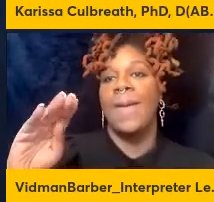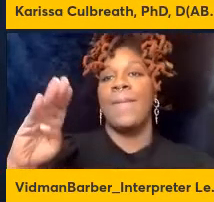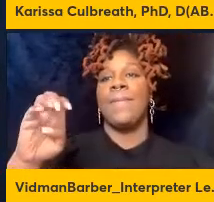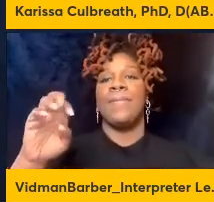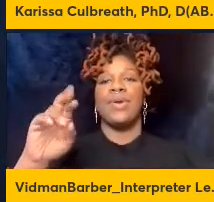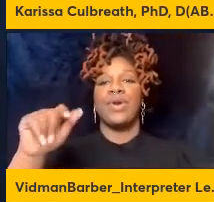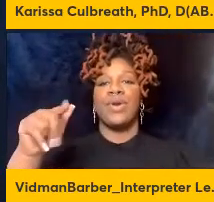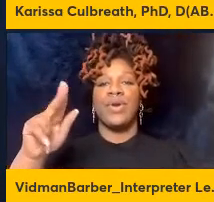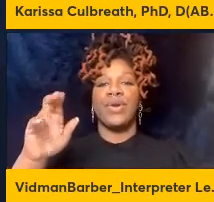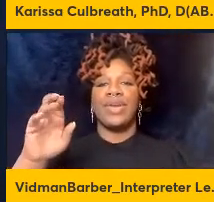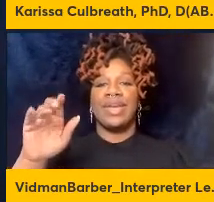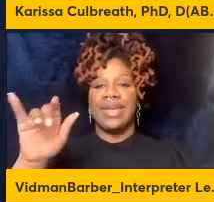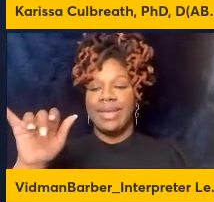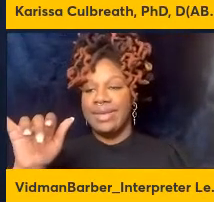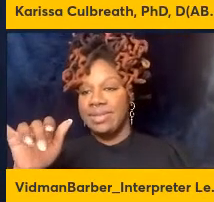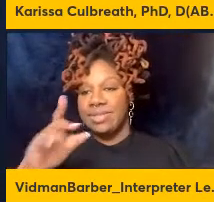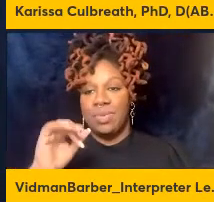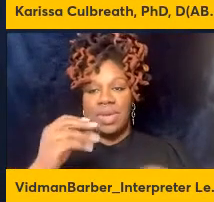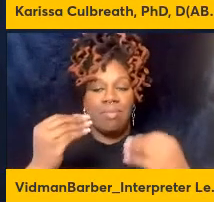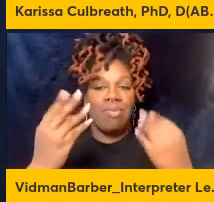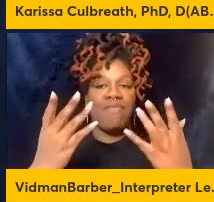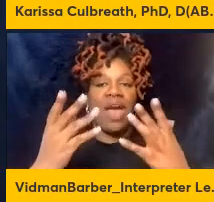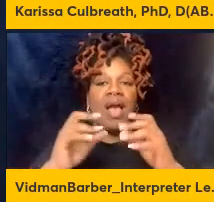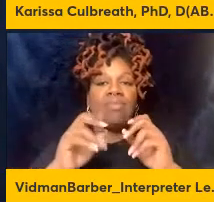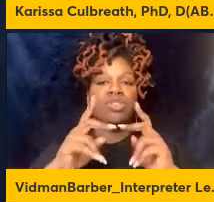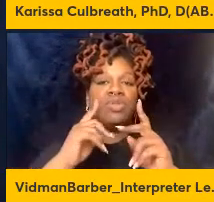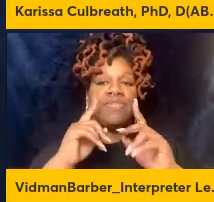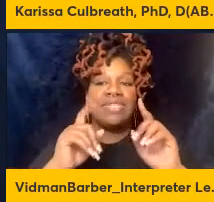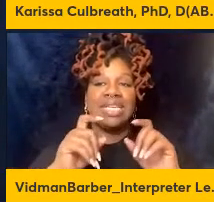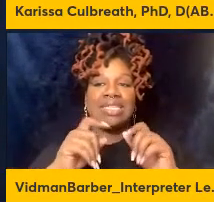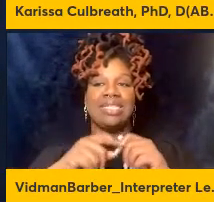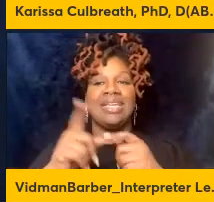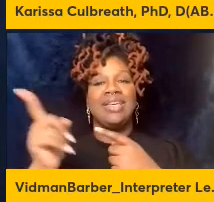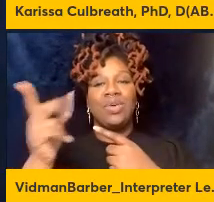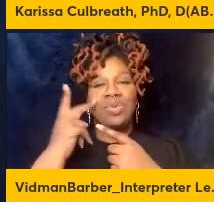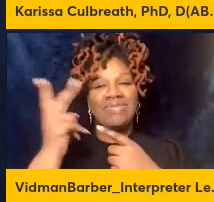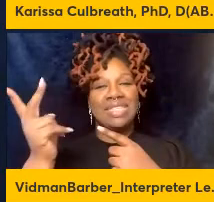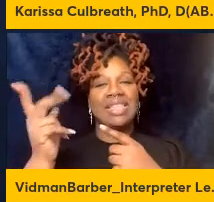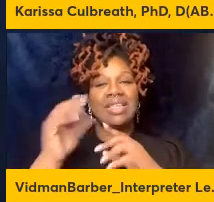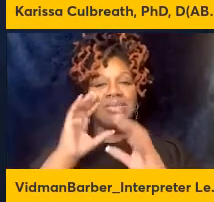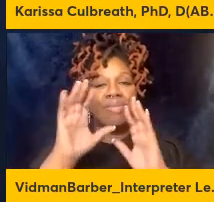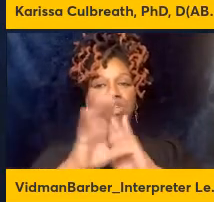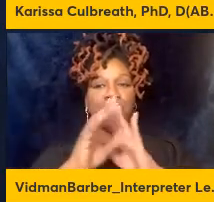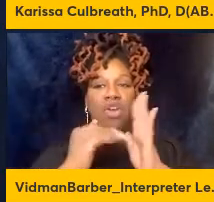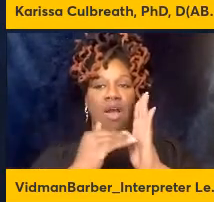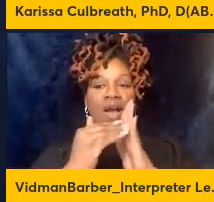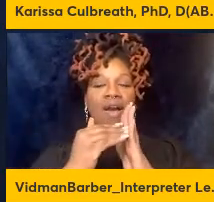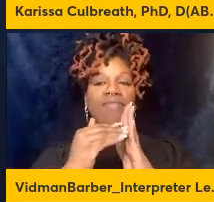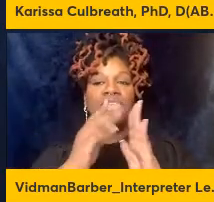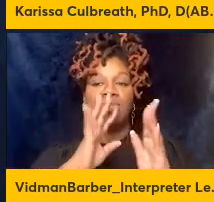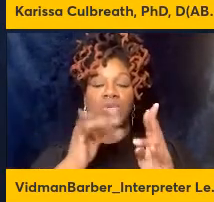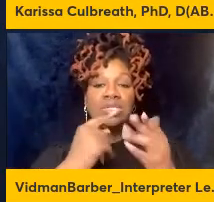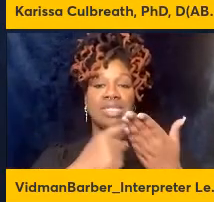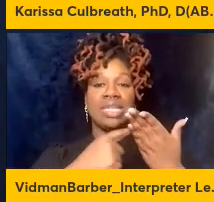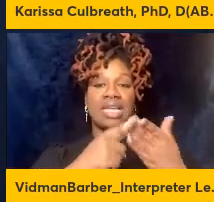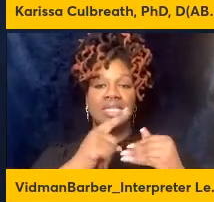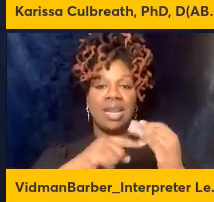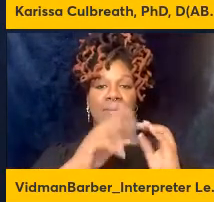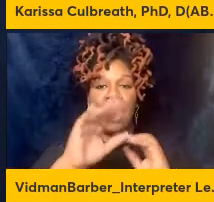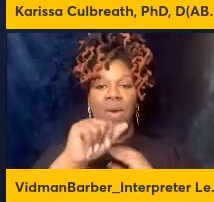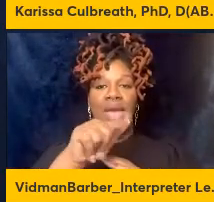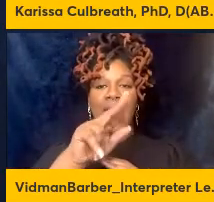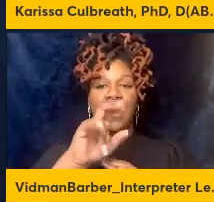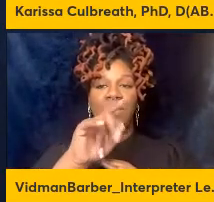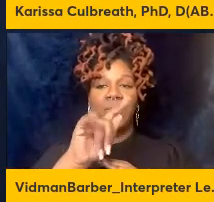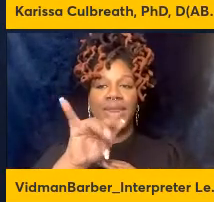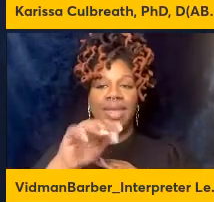And so this is a slide that we see often when it comes into conversations around equity.